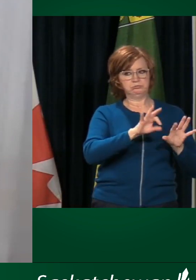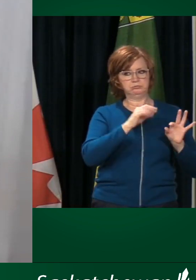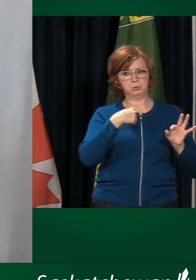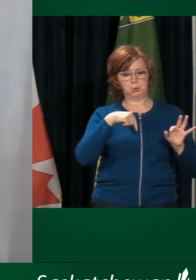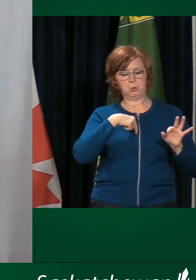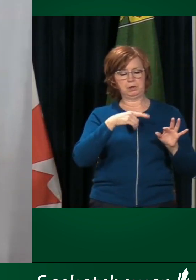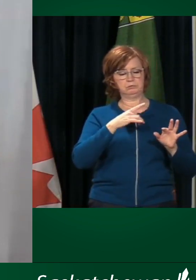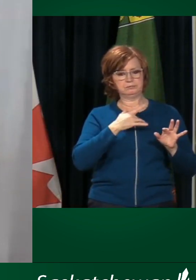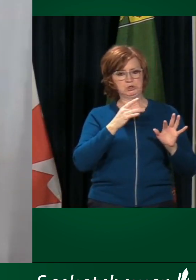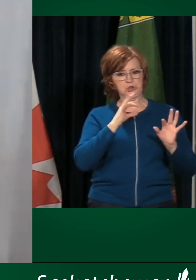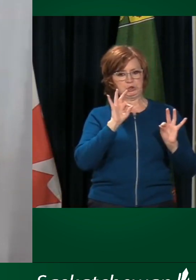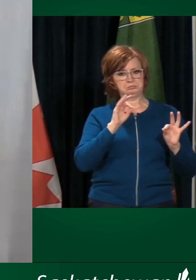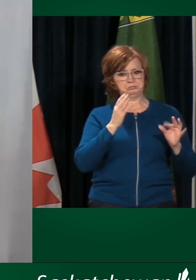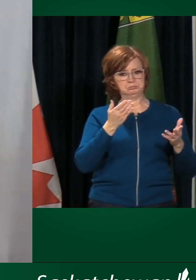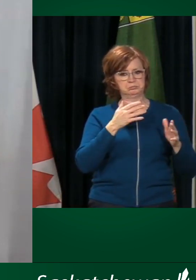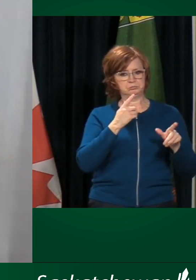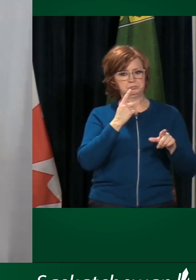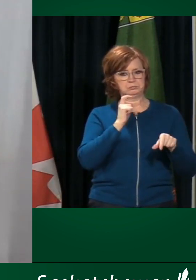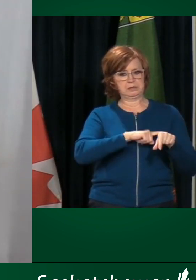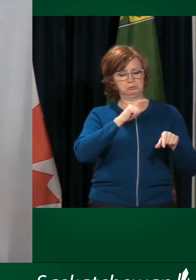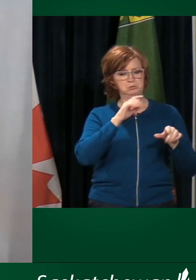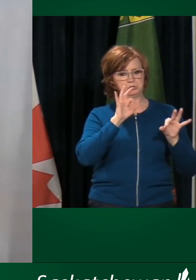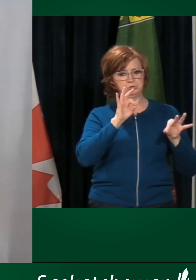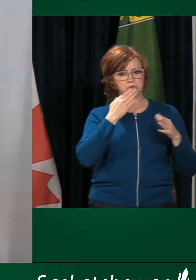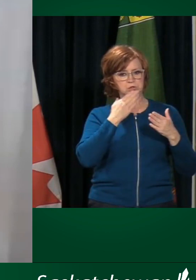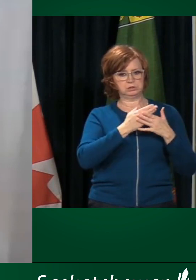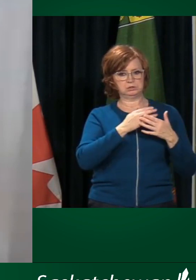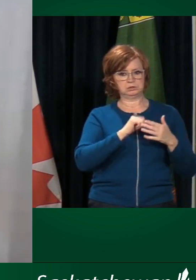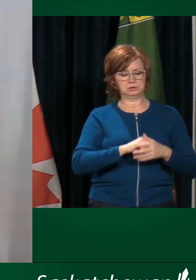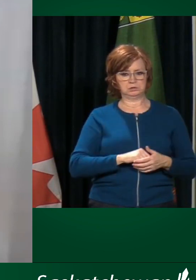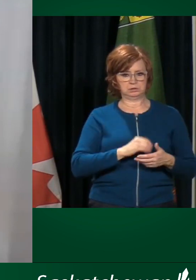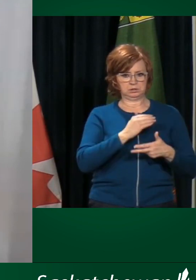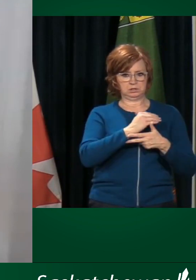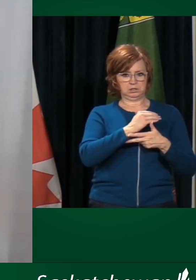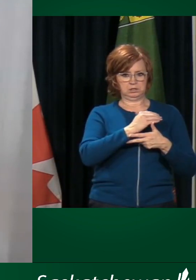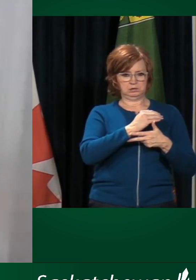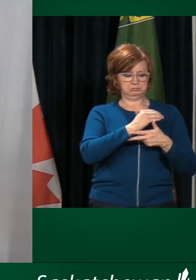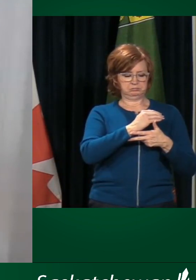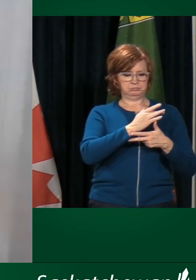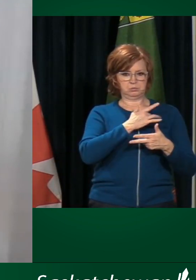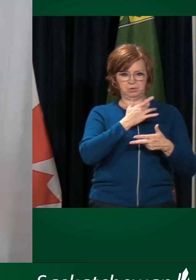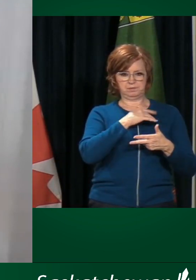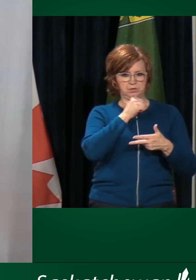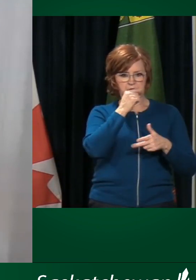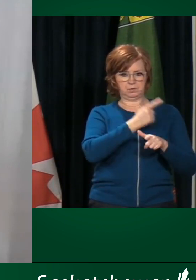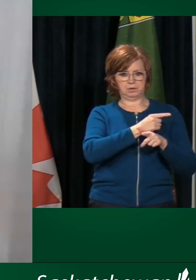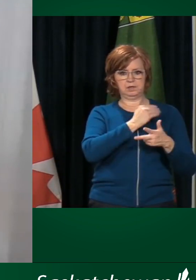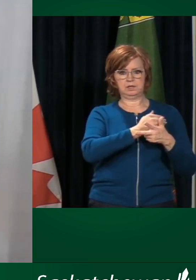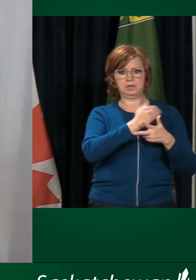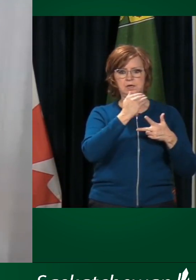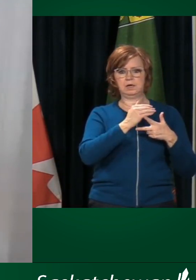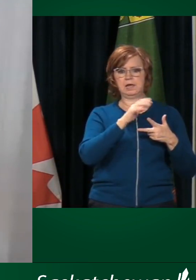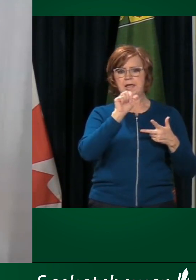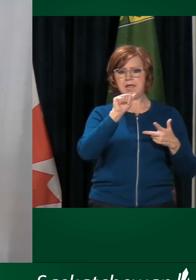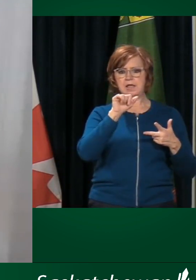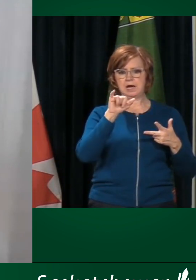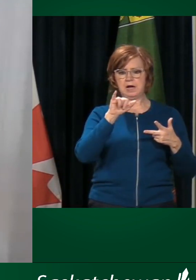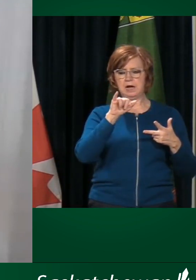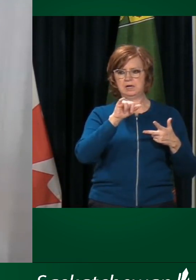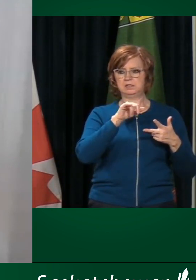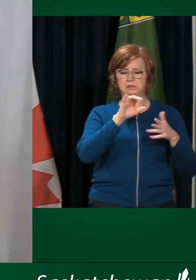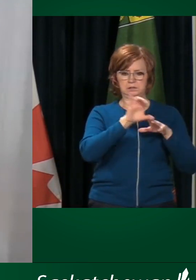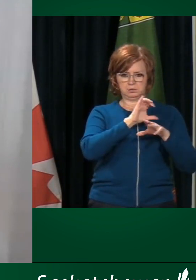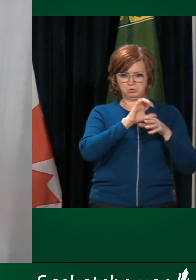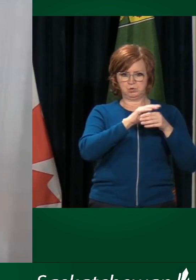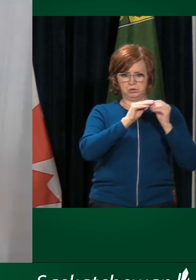as, we weren't as confident in that number. So then we also used artificial intelligence, and Dr.